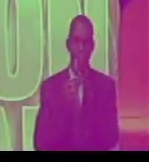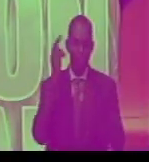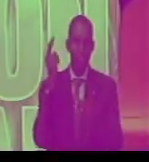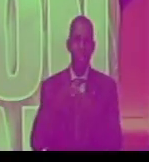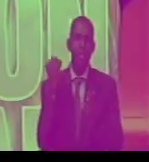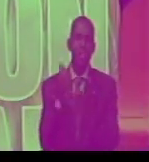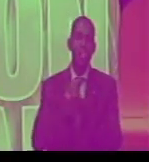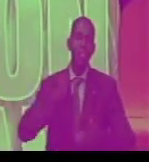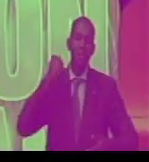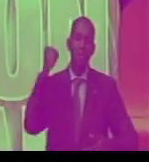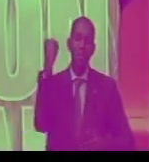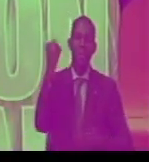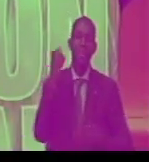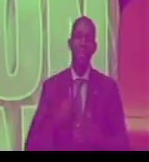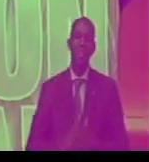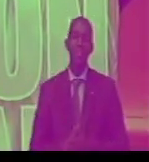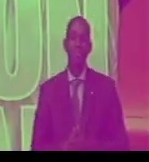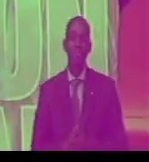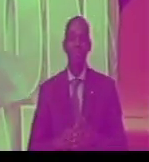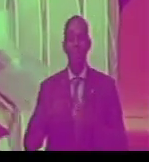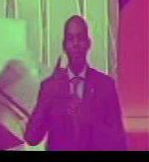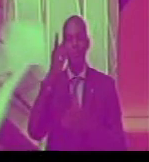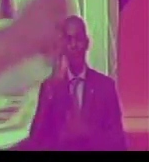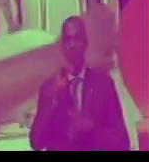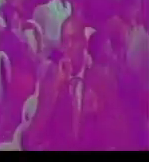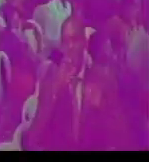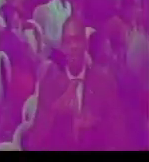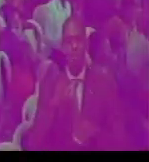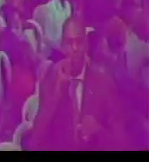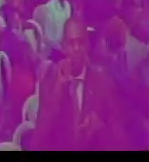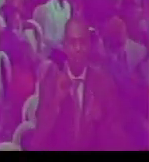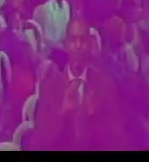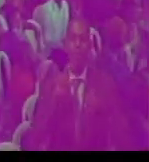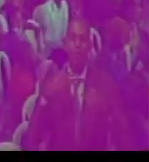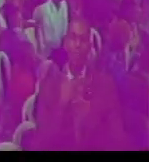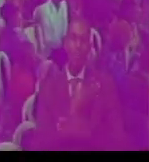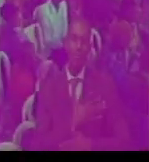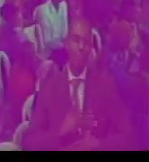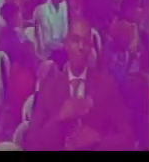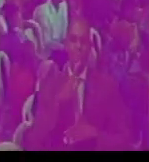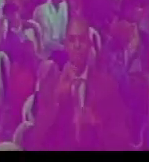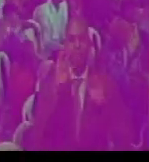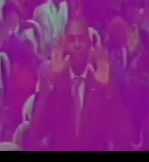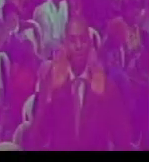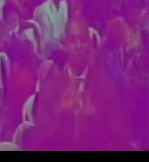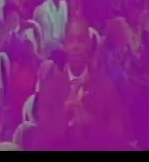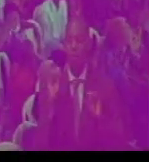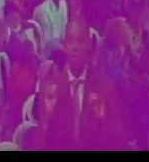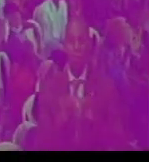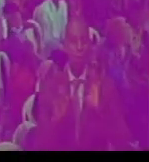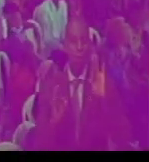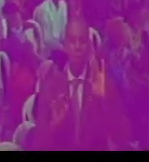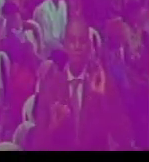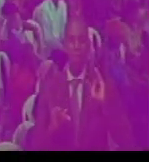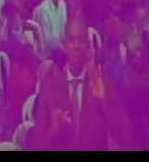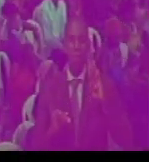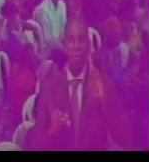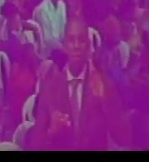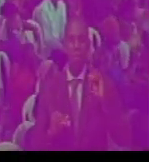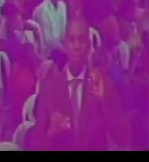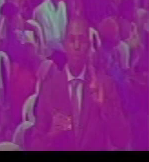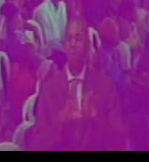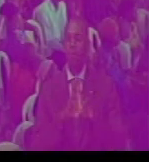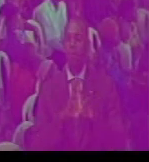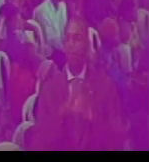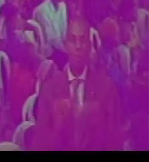Jesus, and it's gone forever. Amen. Amen. God bless you, sister. Go and enjoy